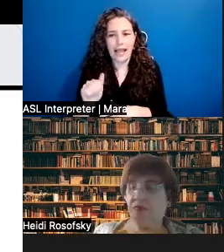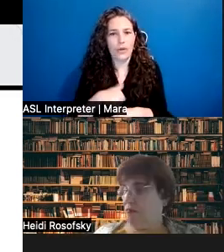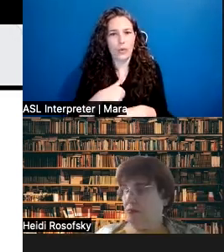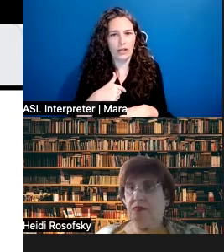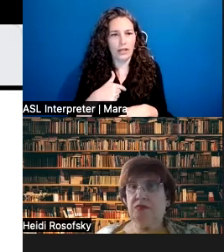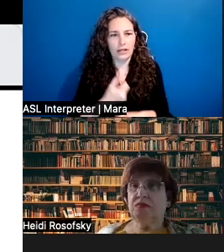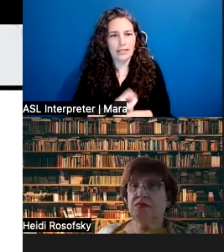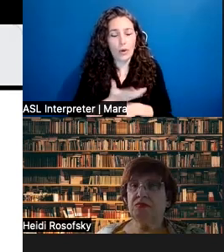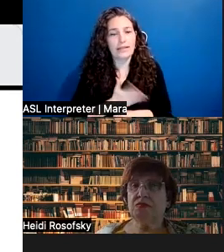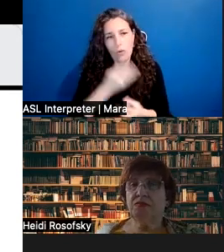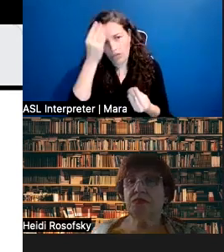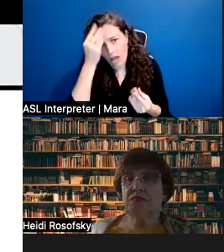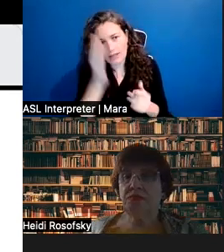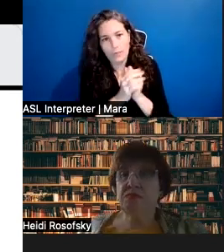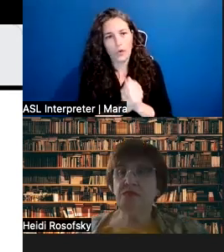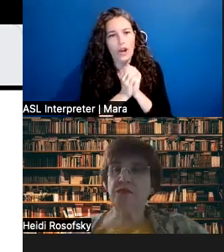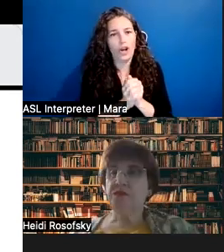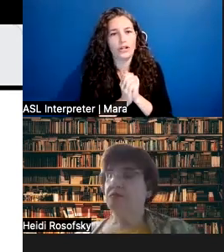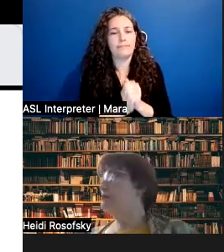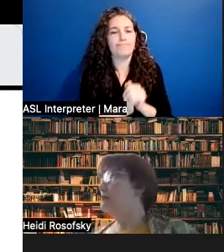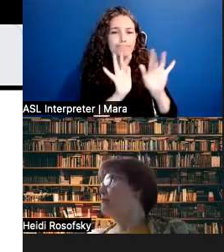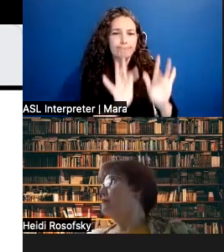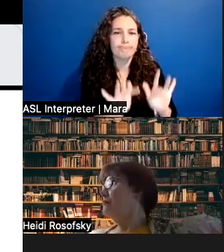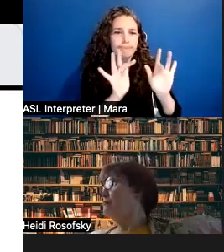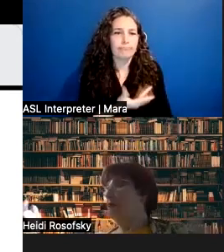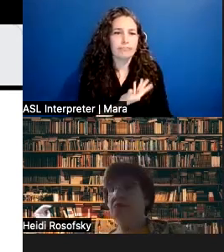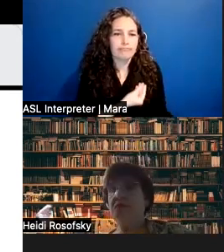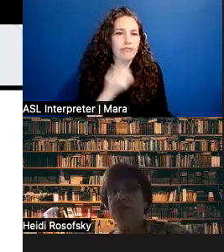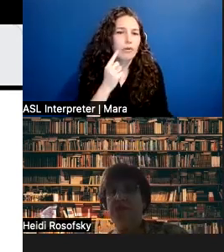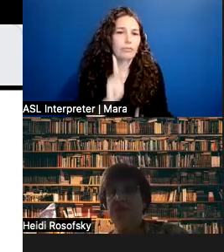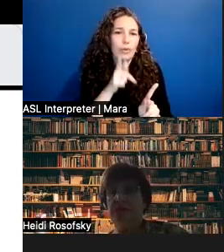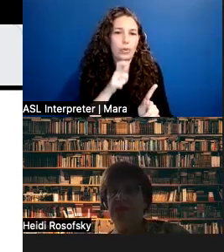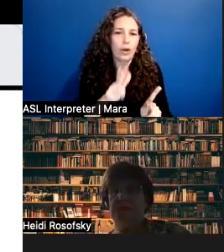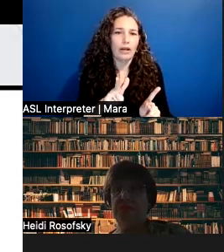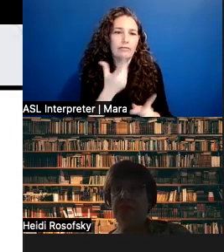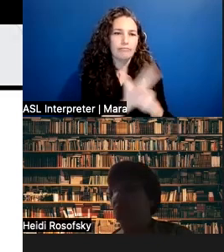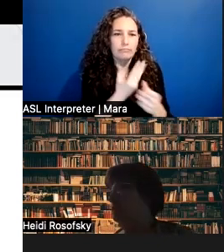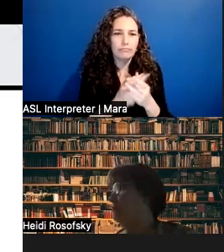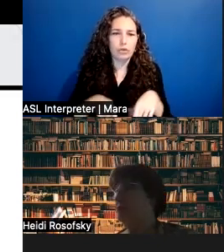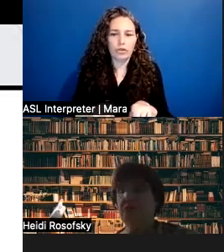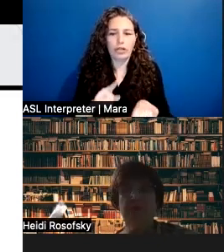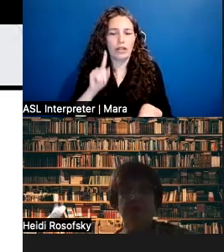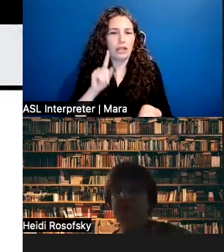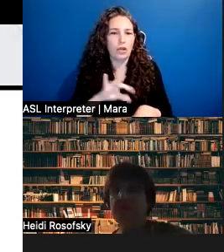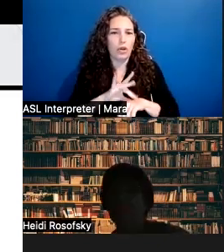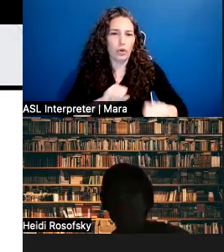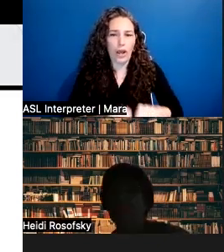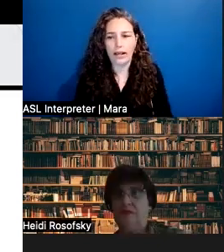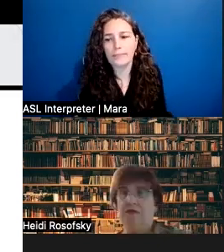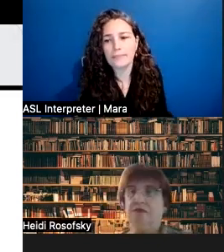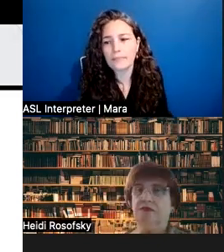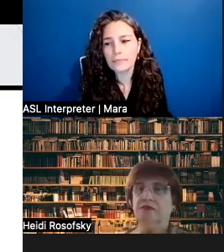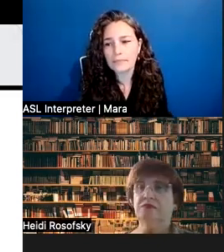earthquake, as well as those thousands of people that are now trying to recover from that event. But today what we wanted to focus